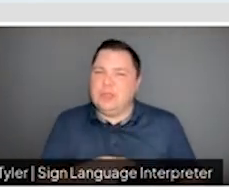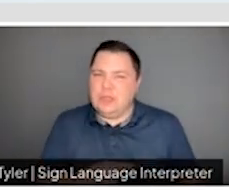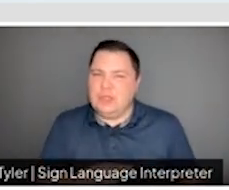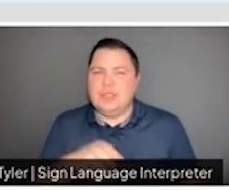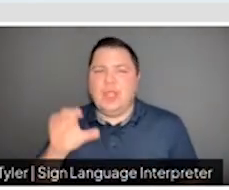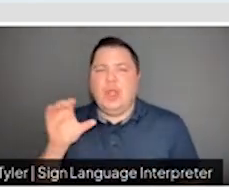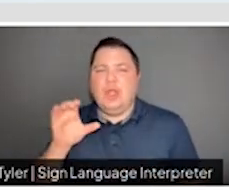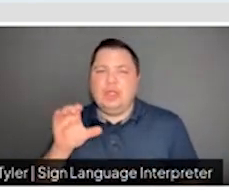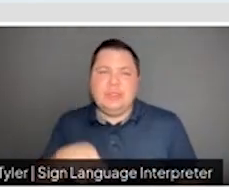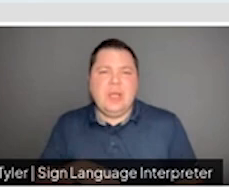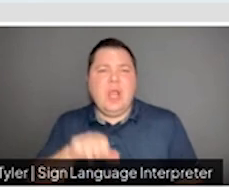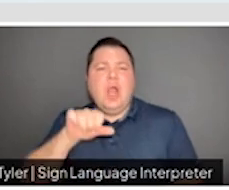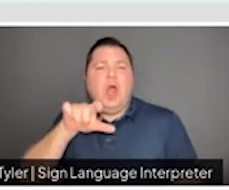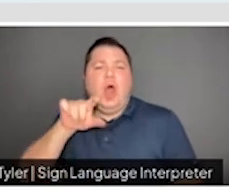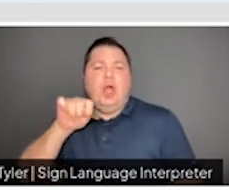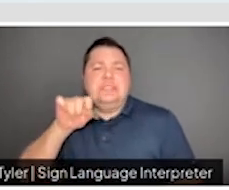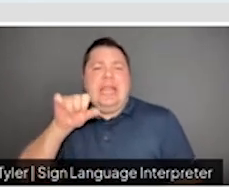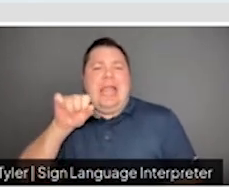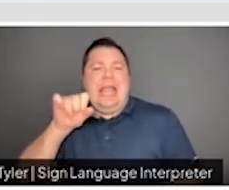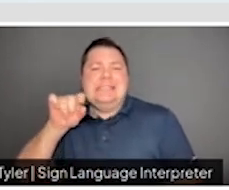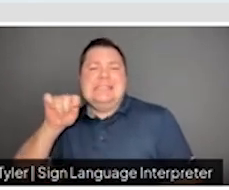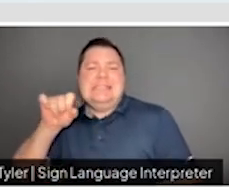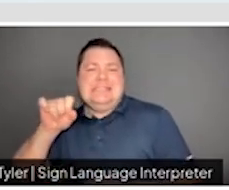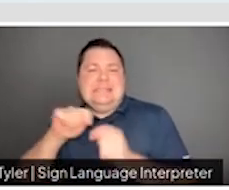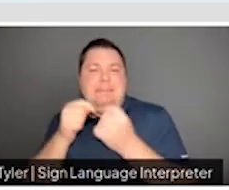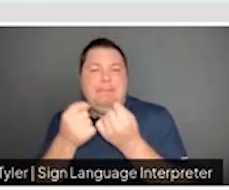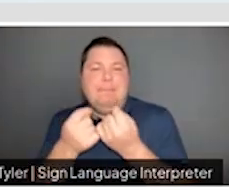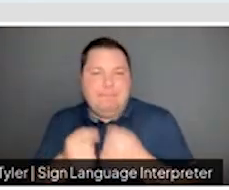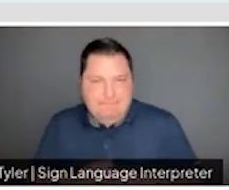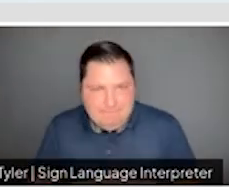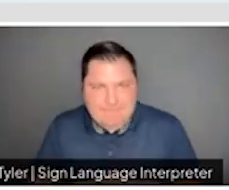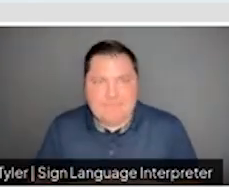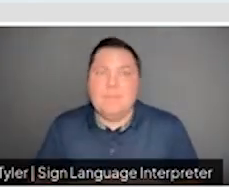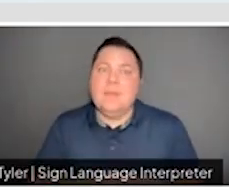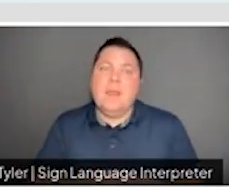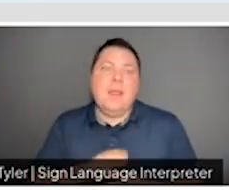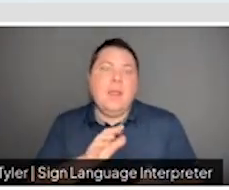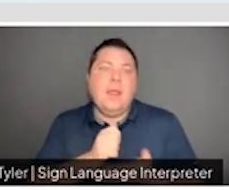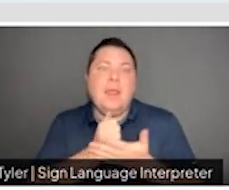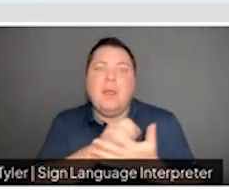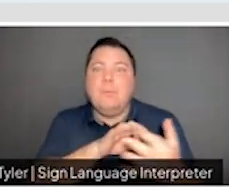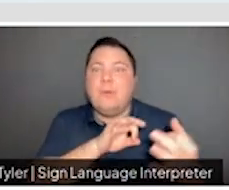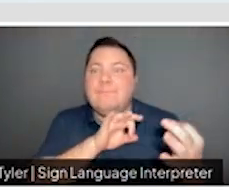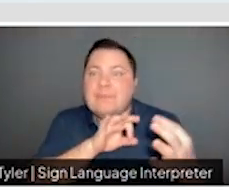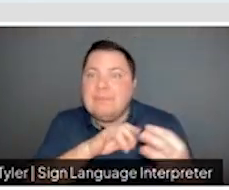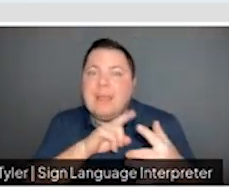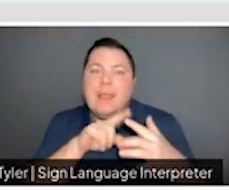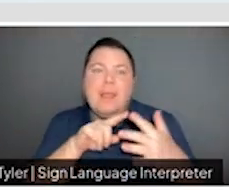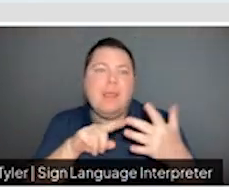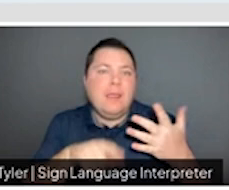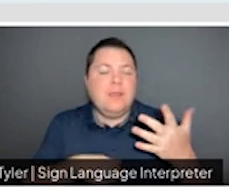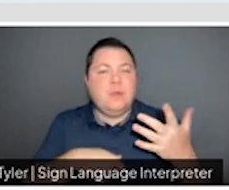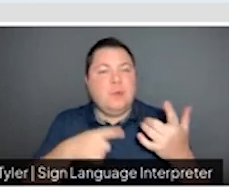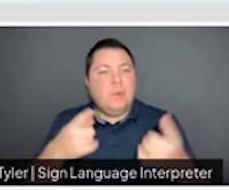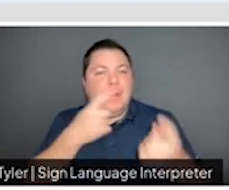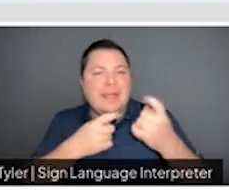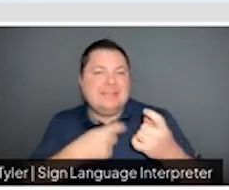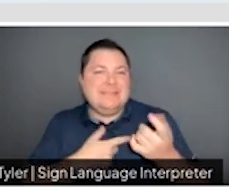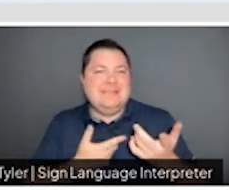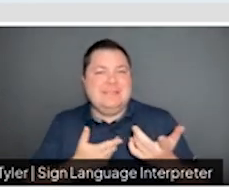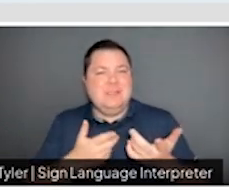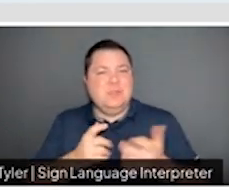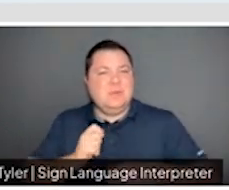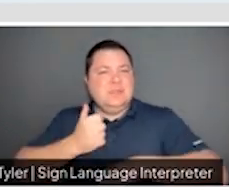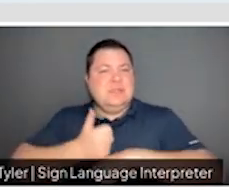Alternative Assets team. I work to connect your feedback, your questions with our delivery team, support and implementations,